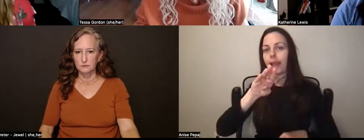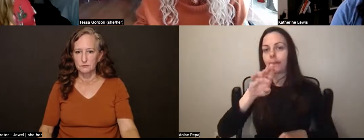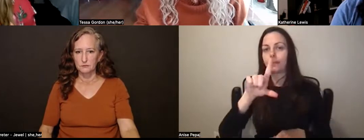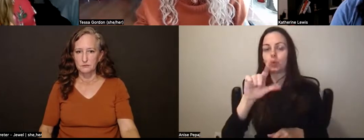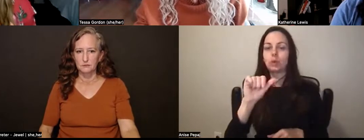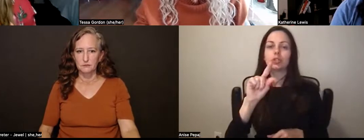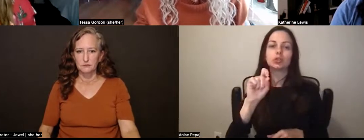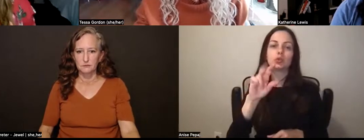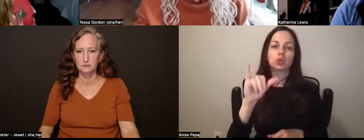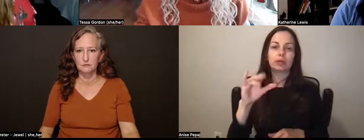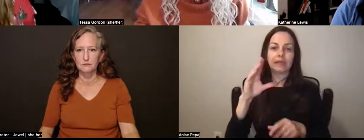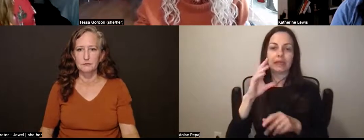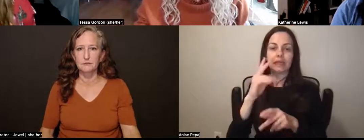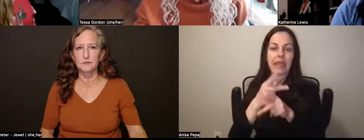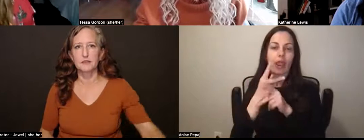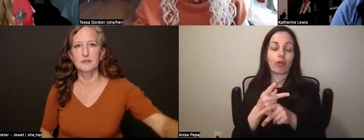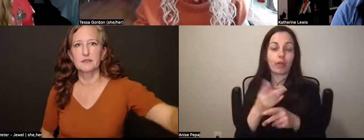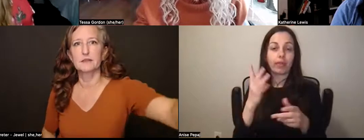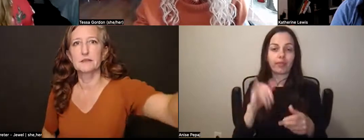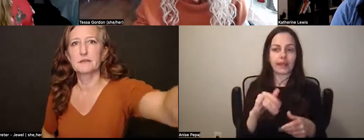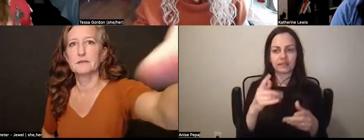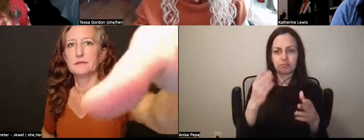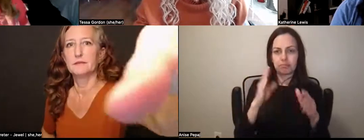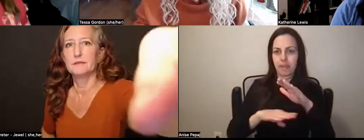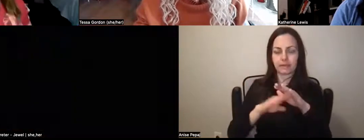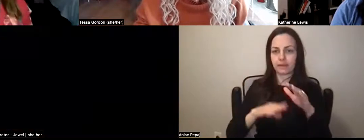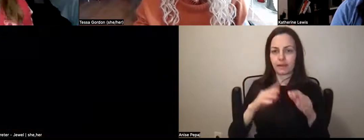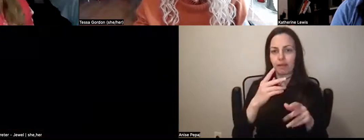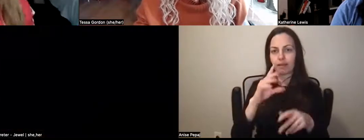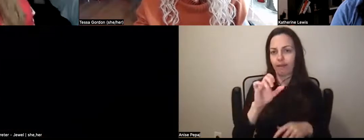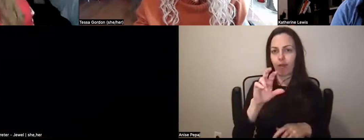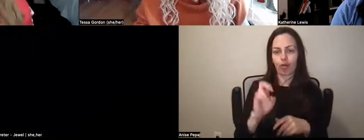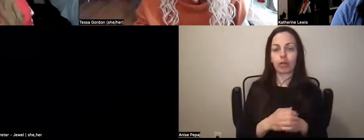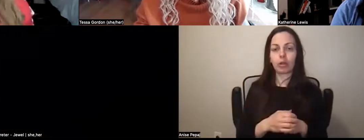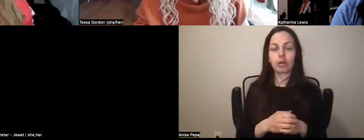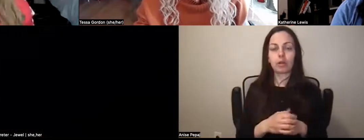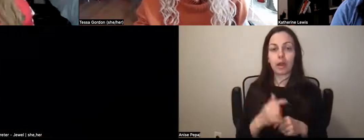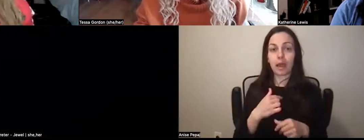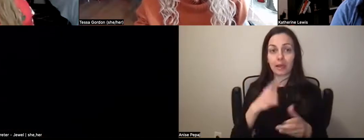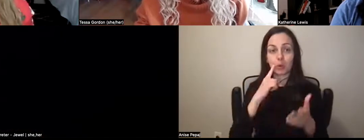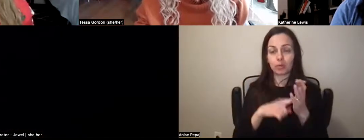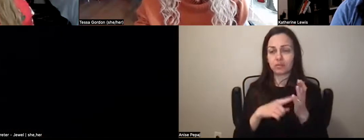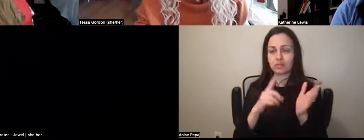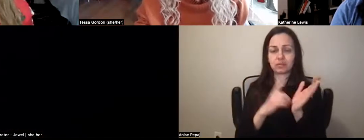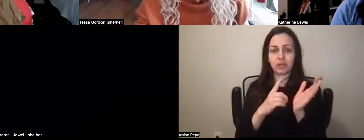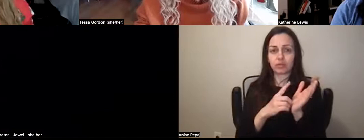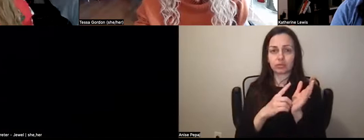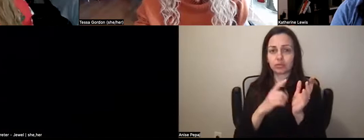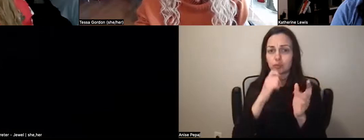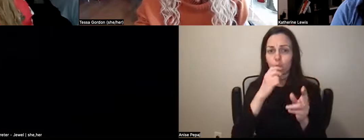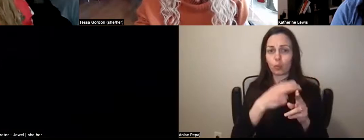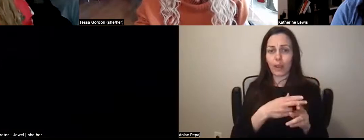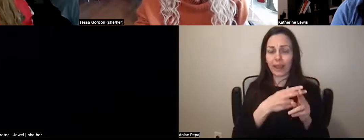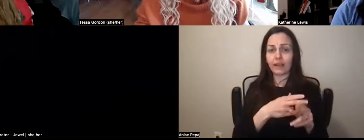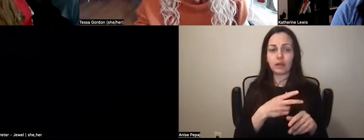basic primary care services. And I am seeing how doctors don't even take a weight I'm seeing how a 97-year-old would have to be